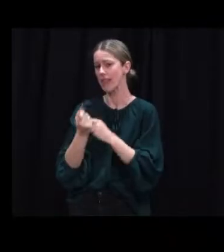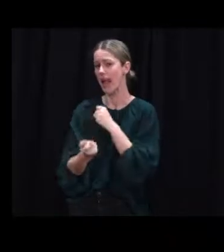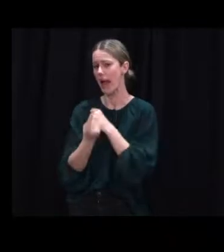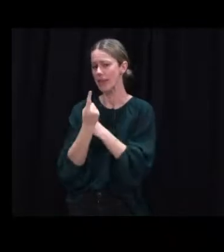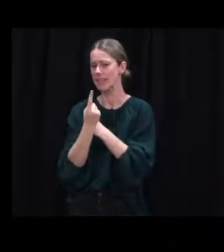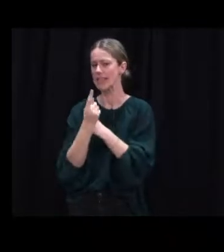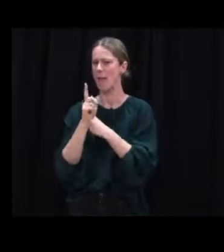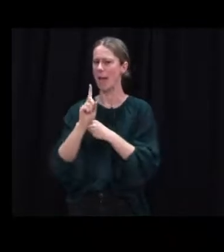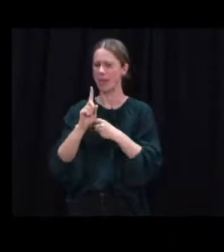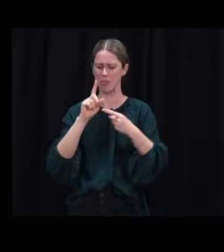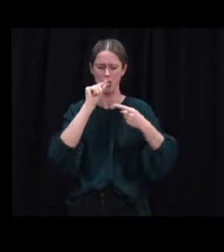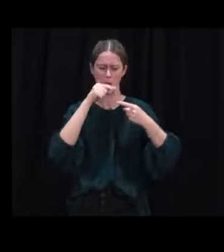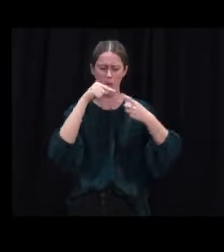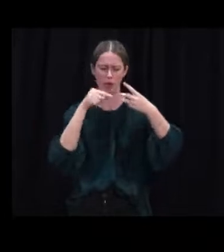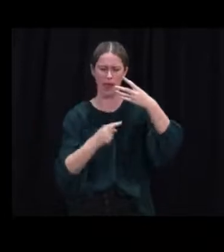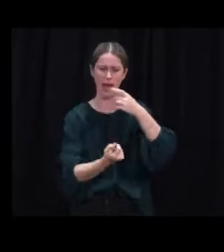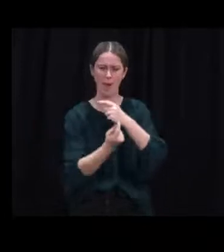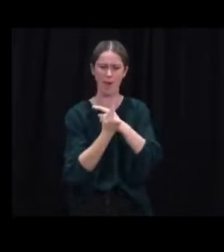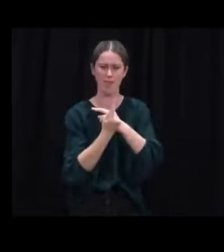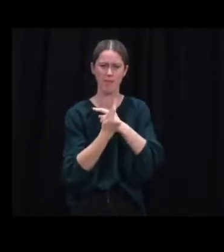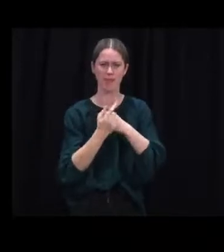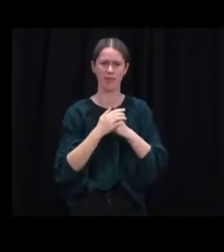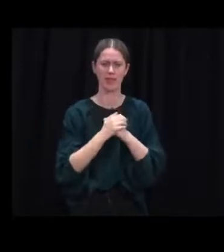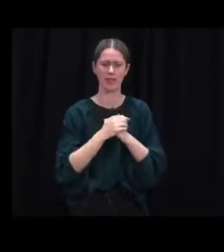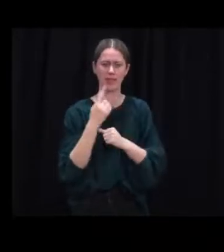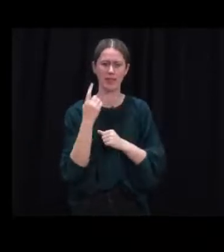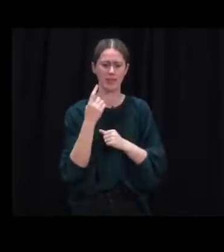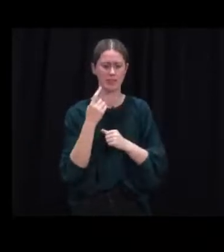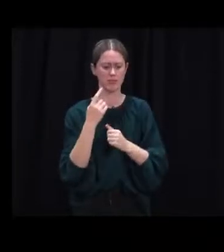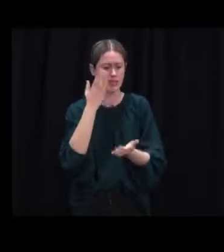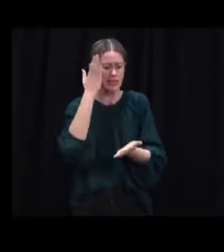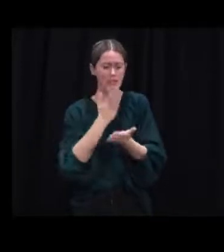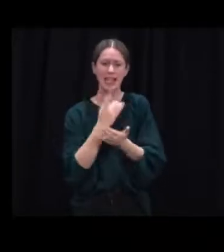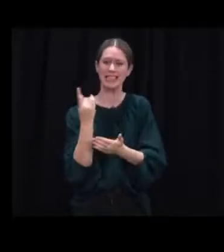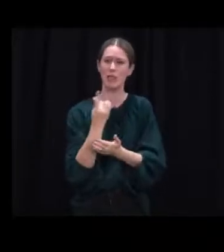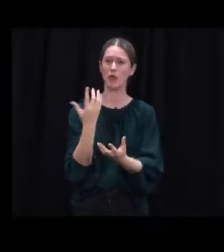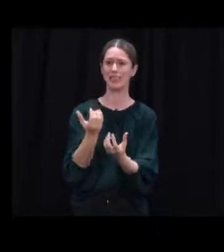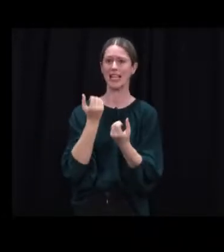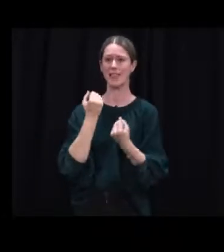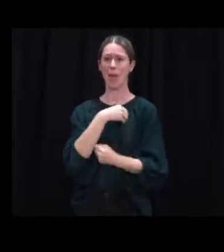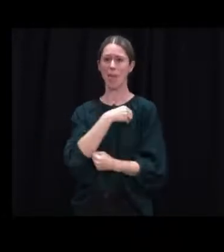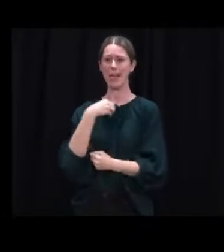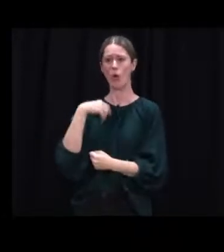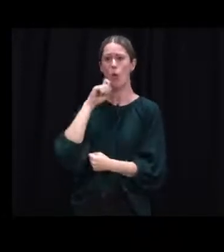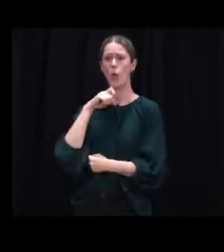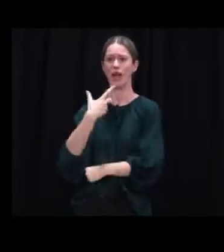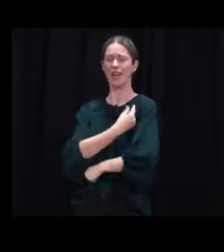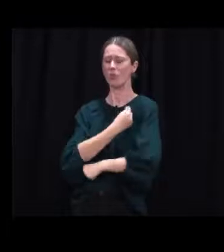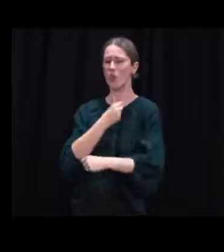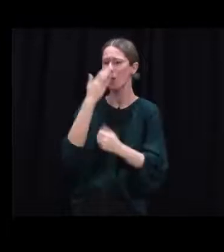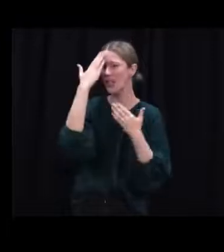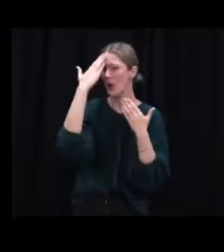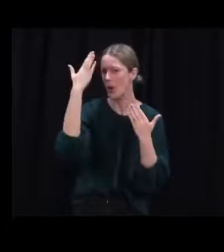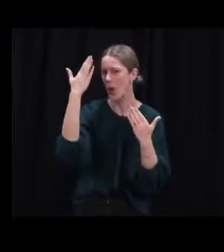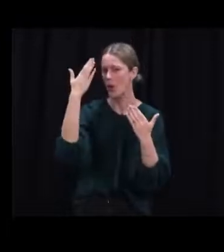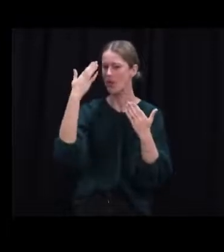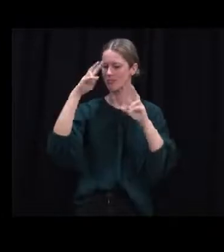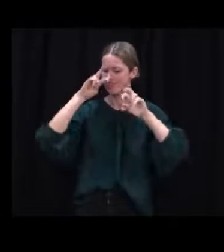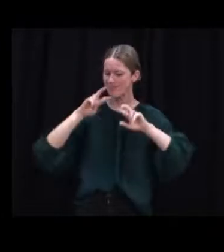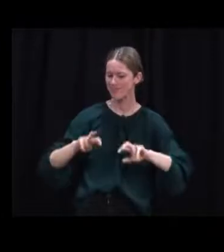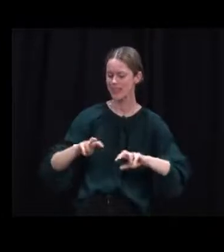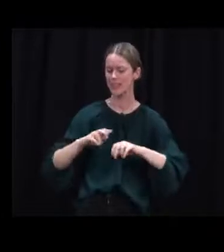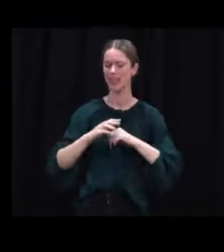the vaccine that day. It's only a possibility. It's not clear that anyone received just a dose